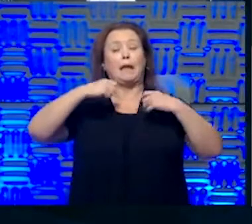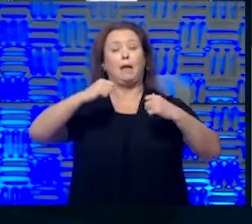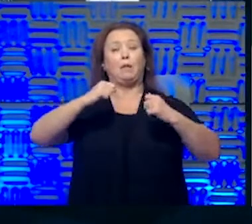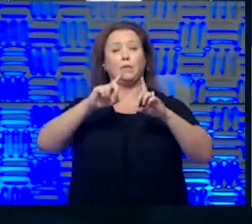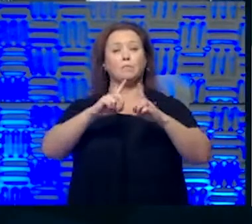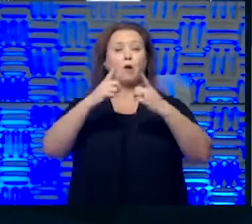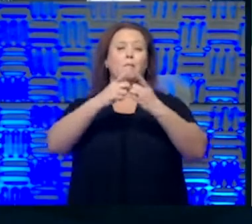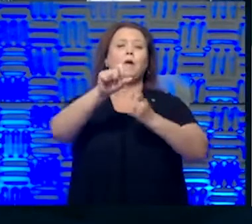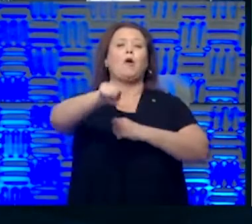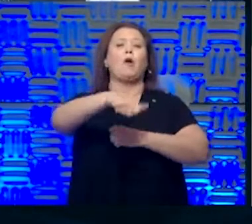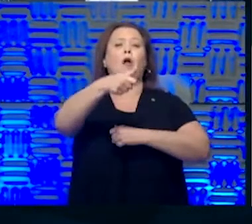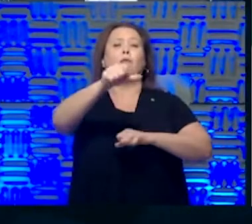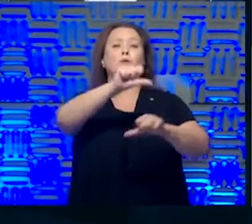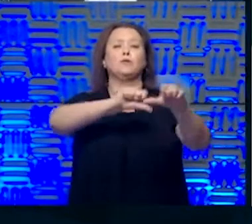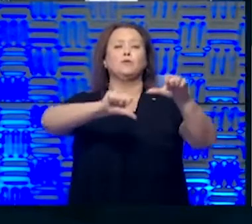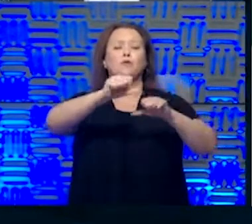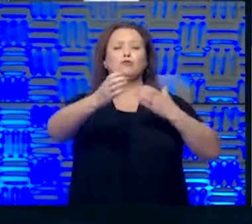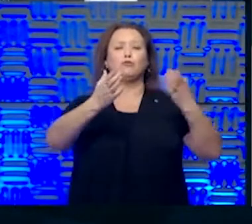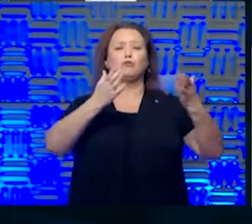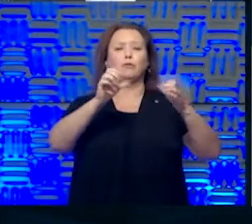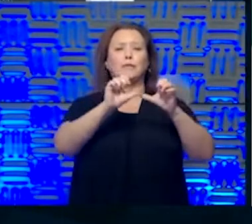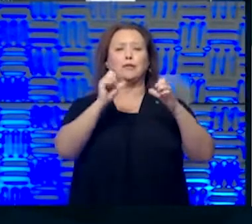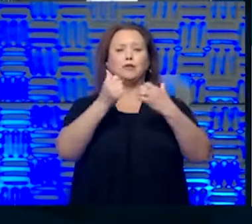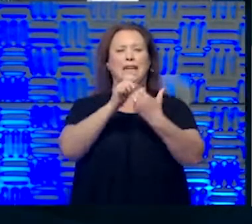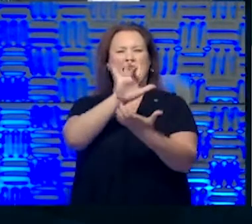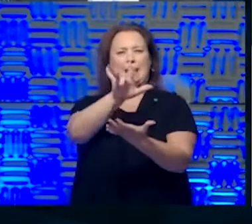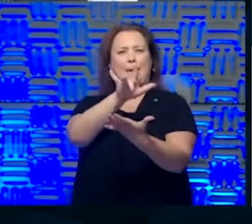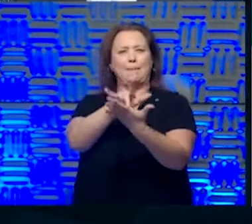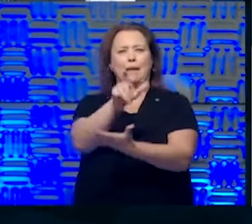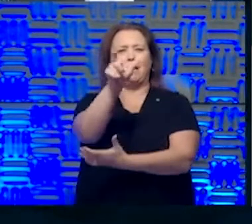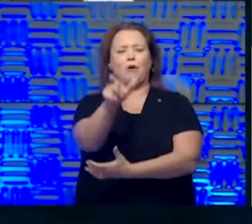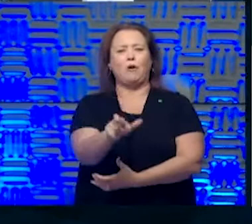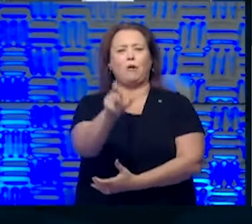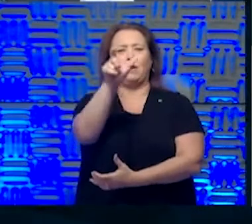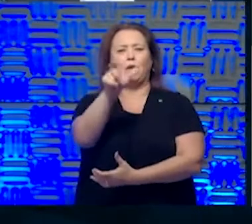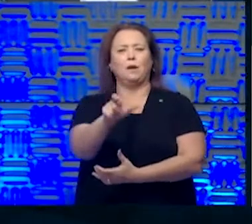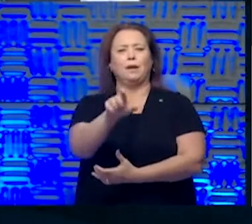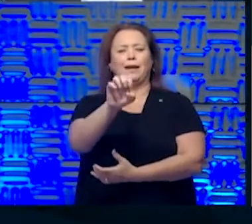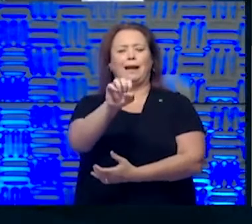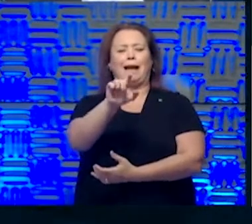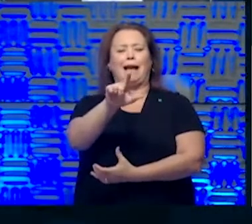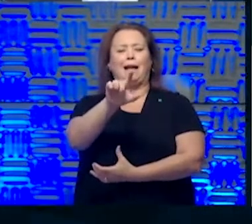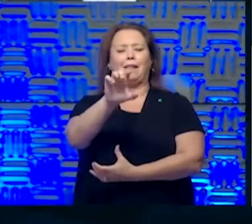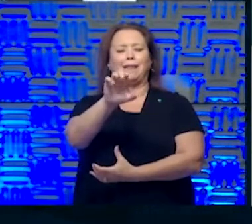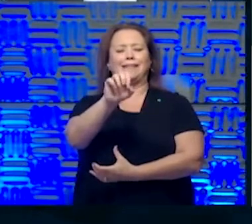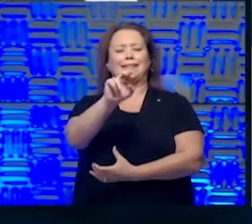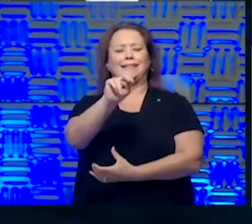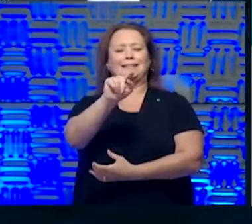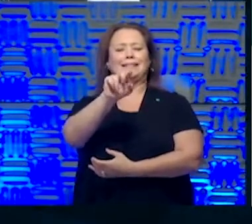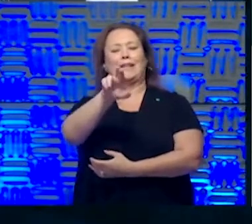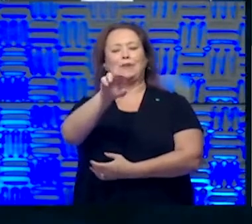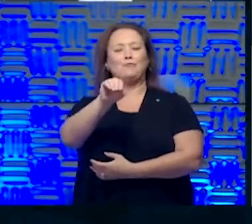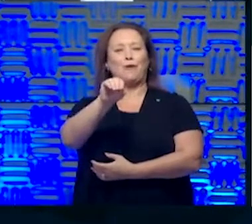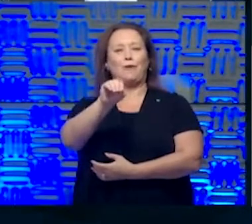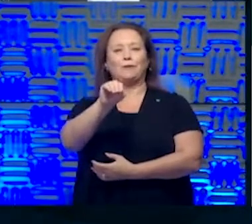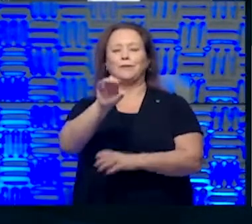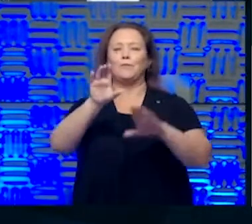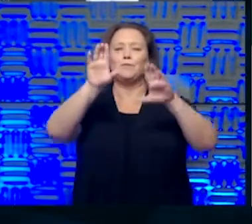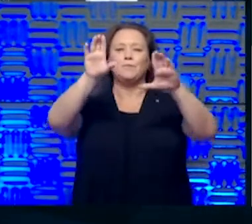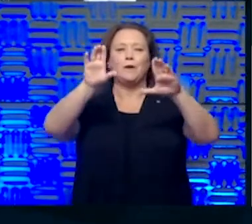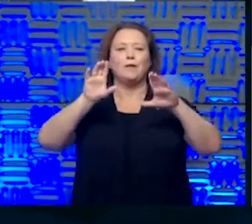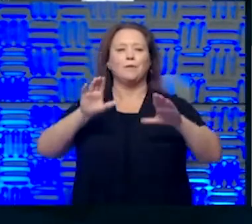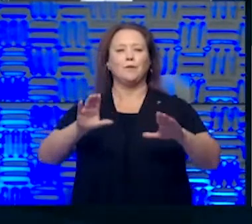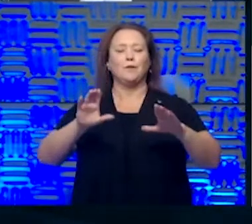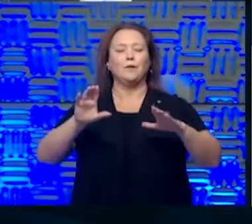other social service agency, the one in the middle here is the image of El Centro, which is a really great Latino-facing